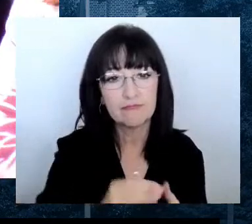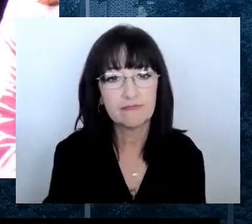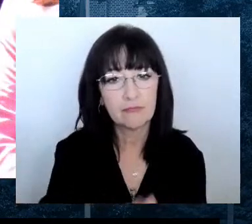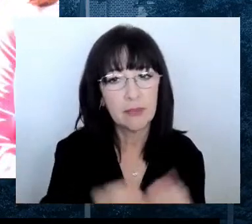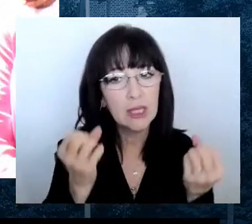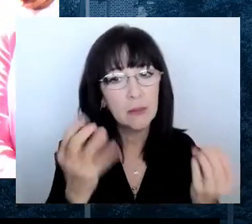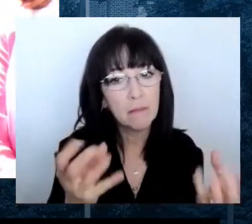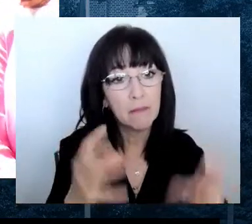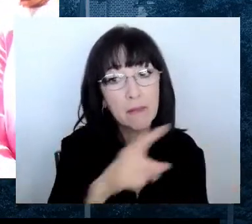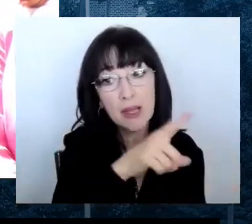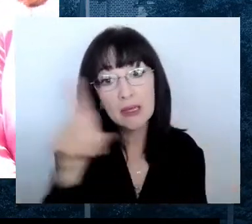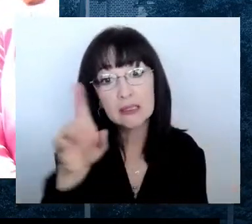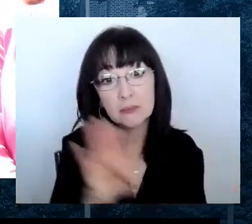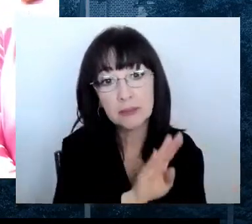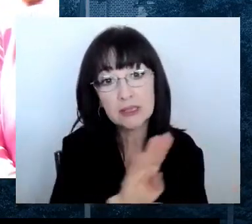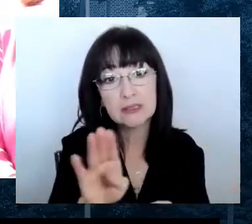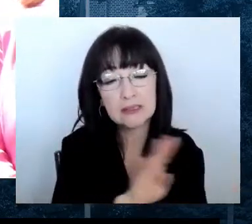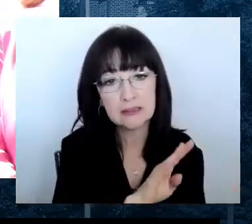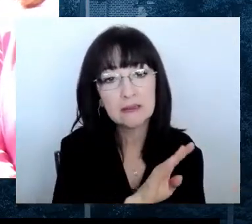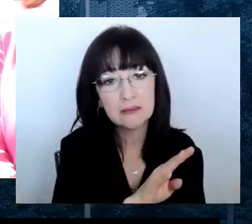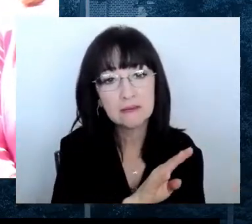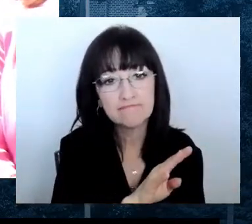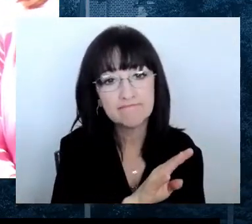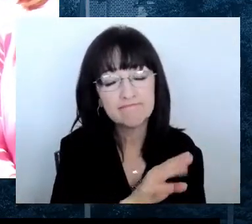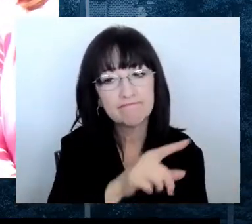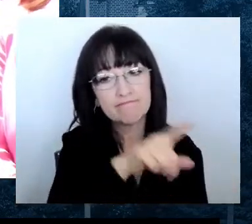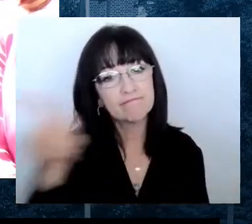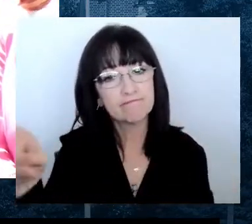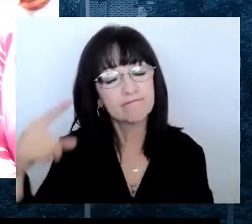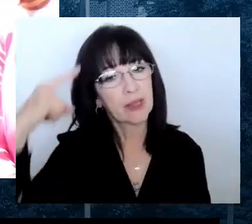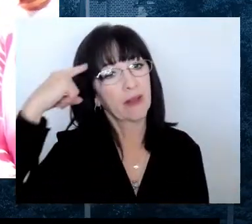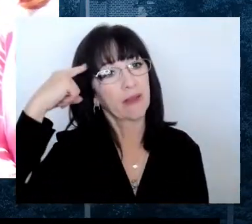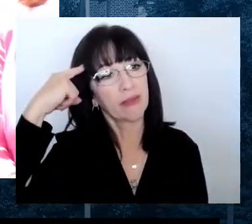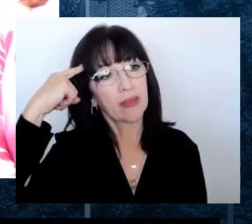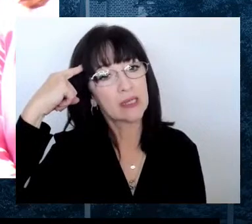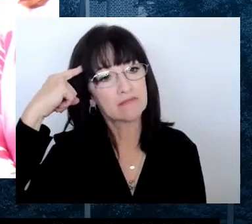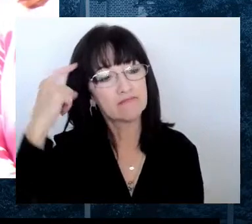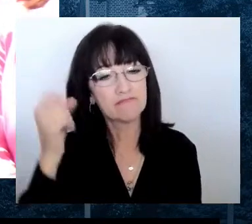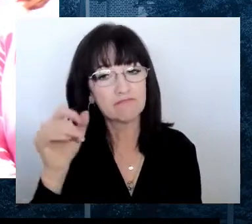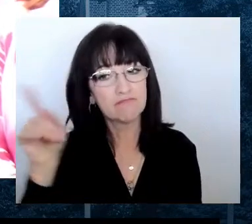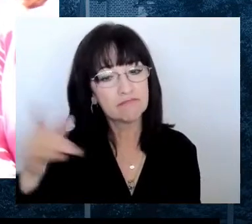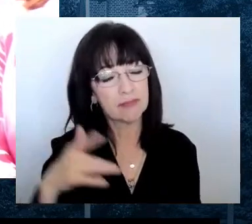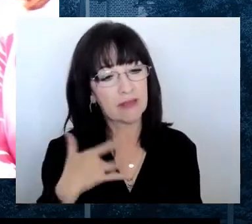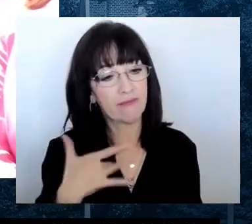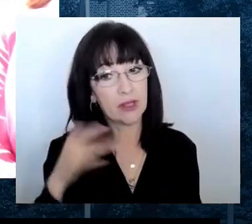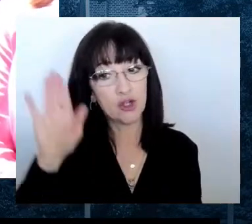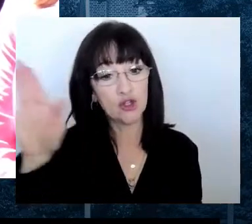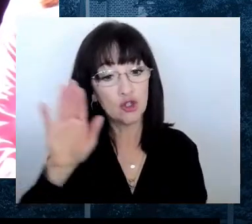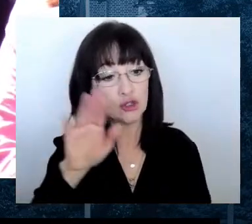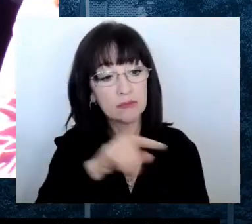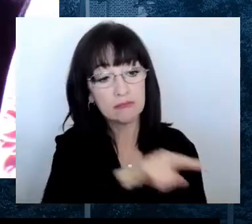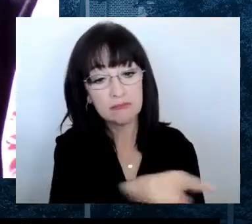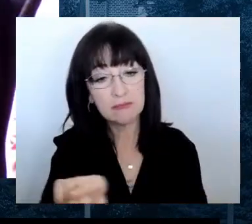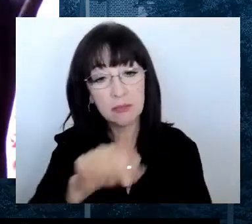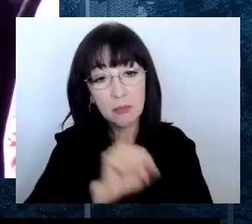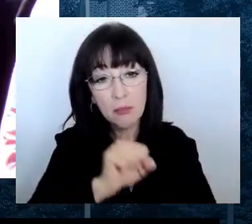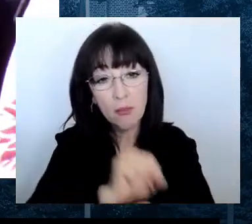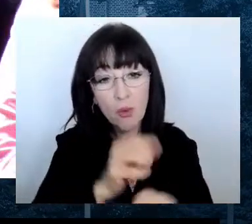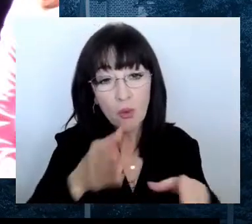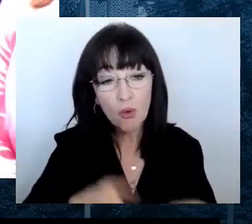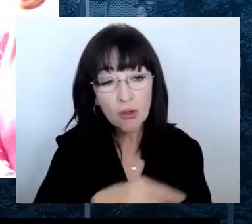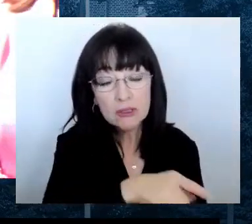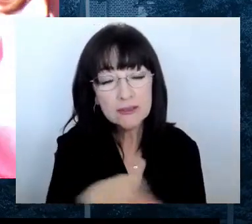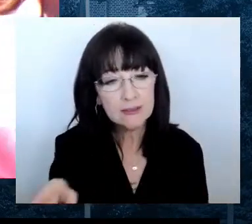of them think of their employees as family, and we know that they want to do the